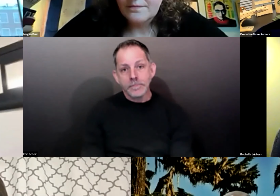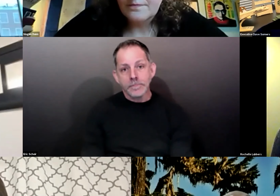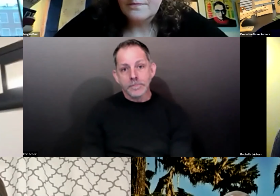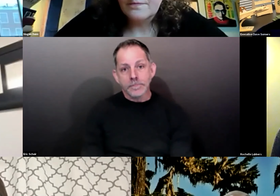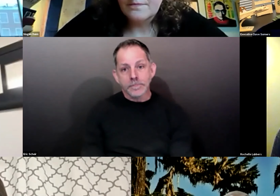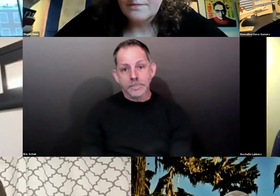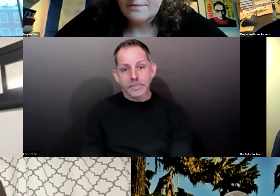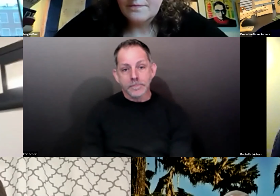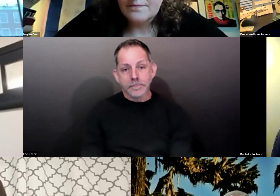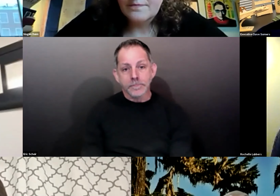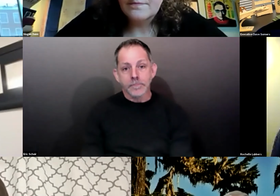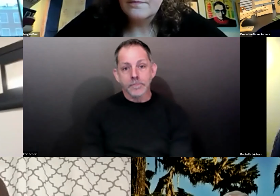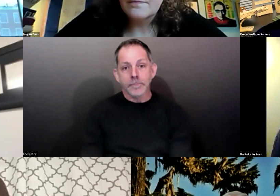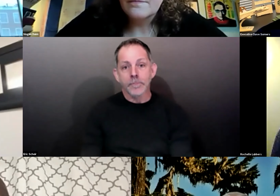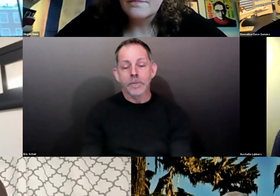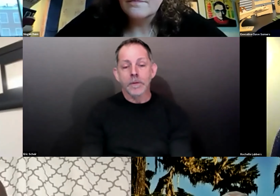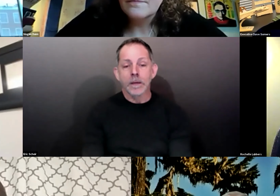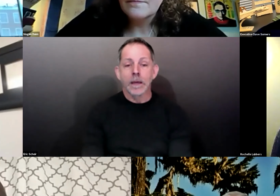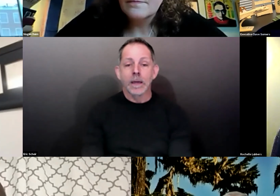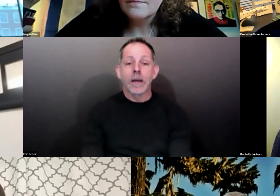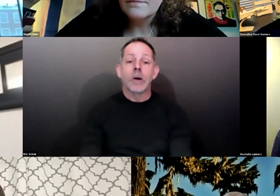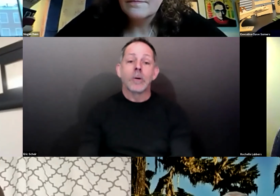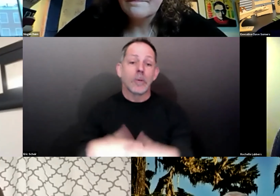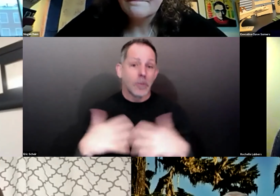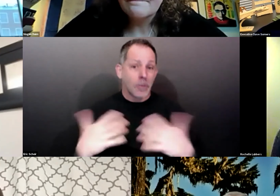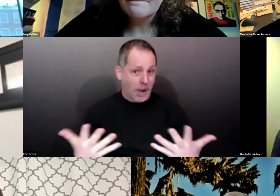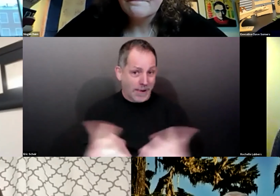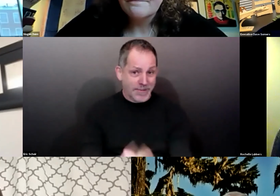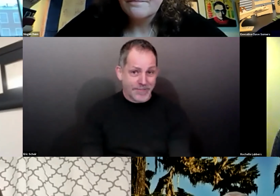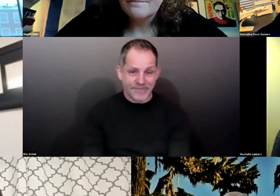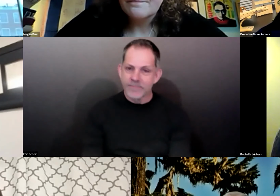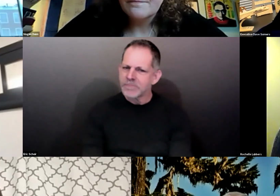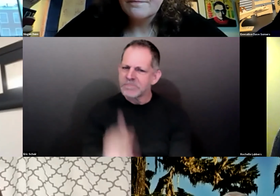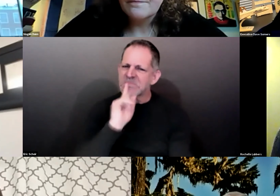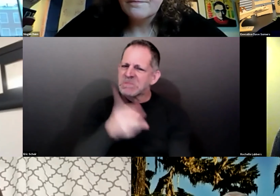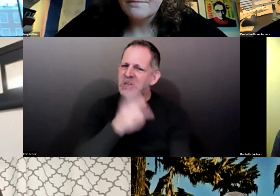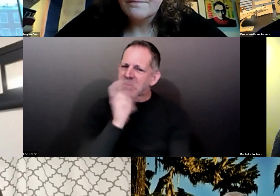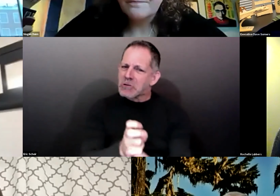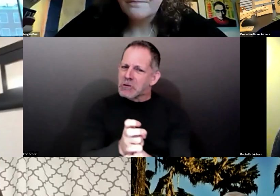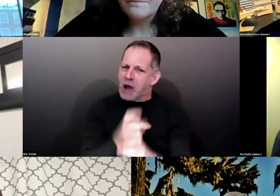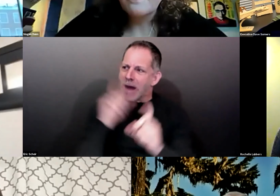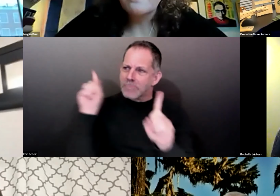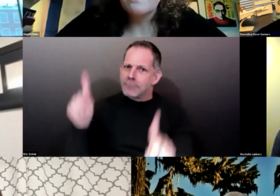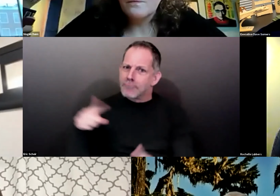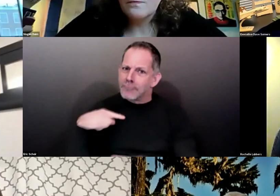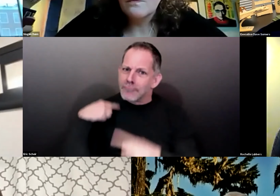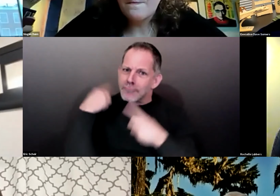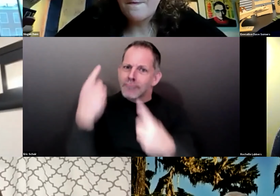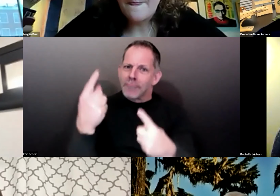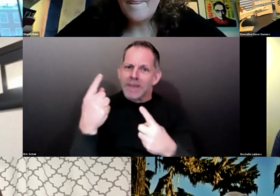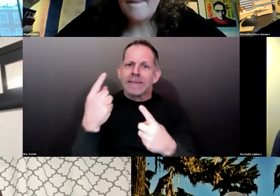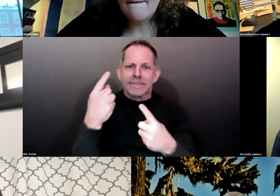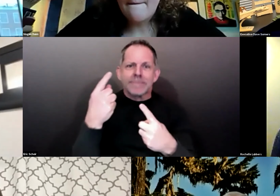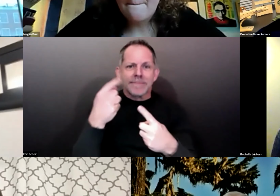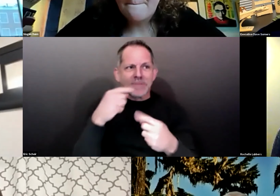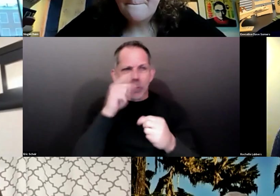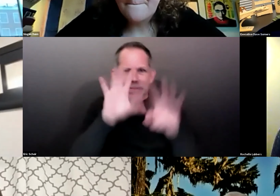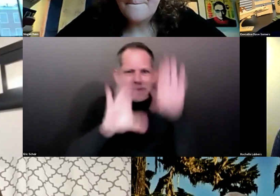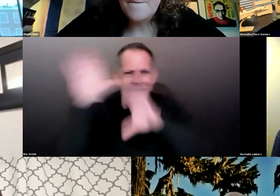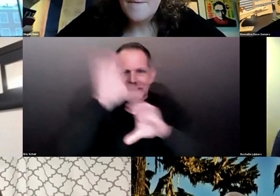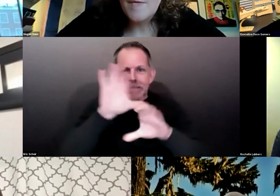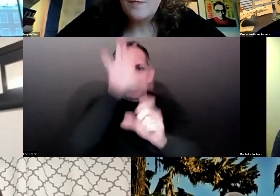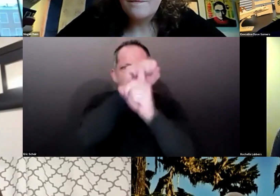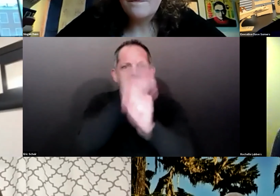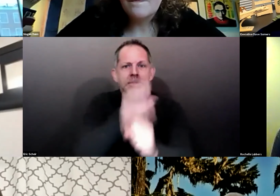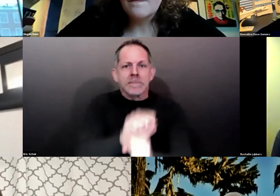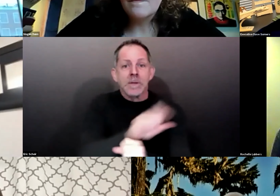know it's not been easy to find an appointment, and that's even for folks who have internet access and the ability to drive to one of our mass vaccination